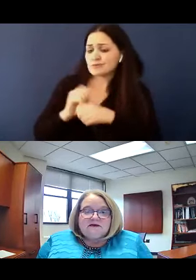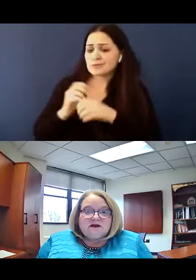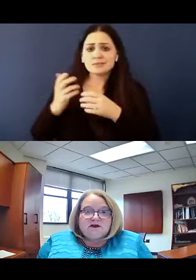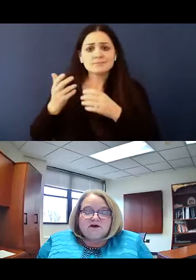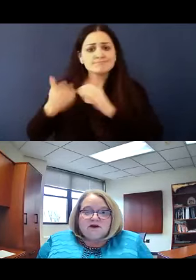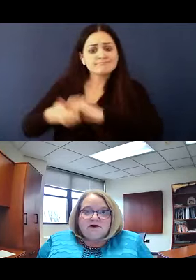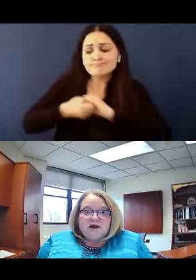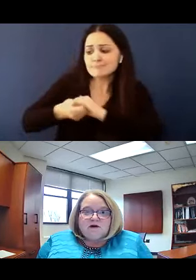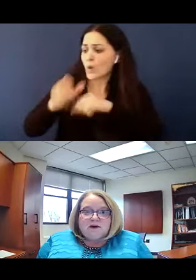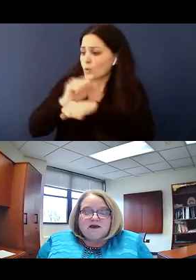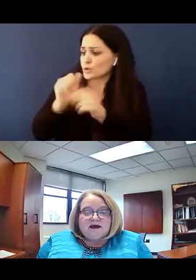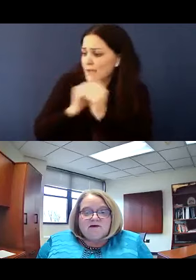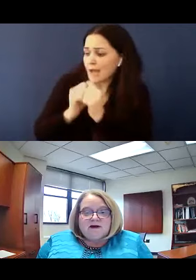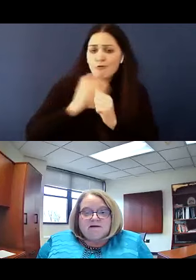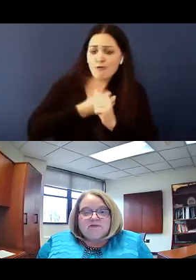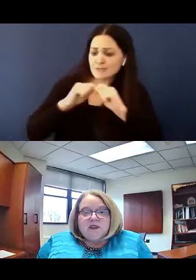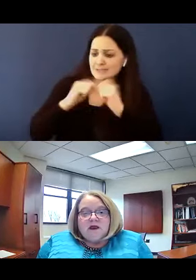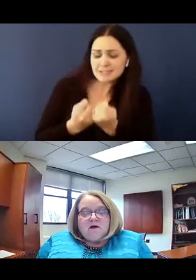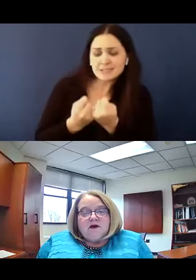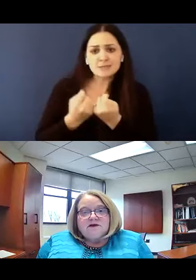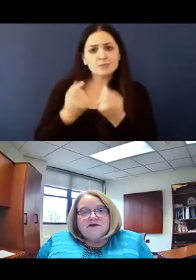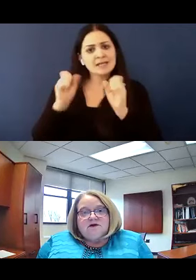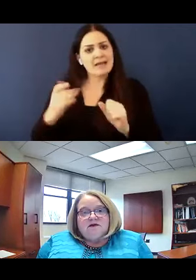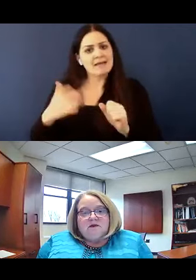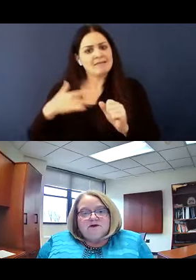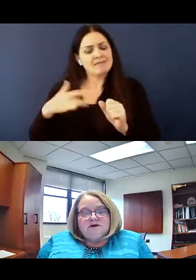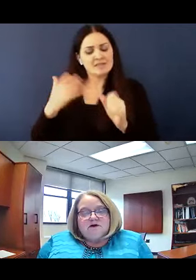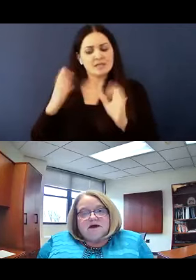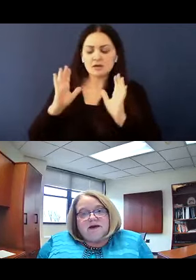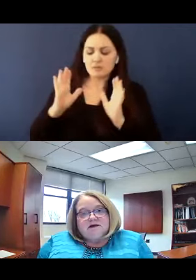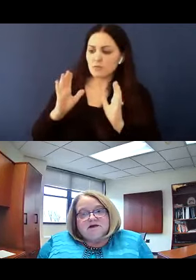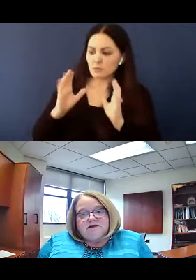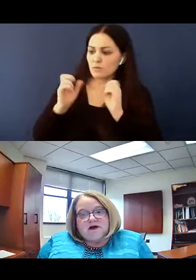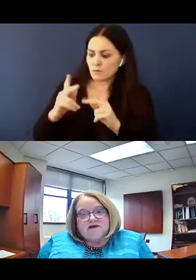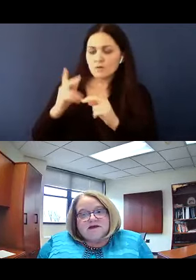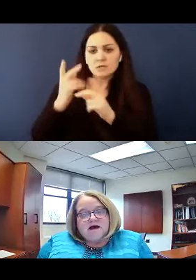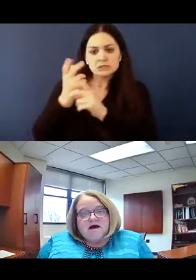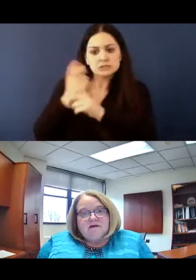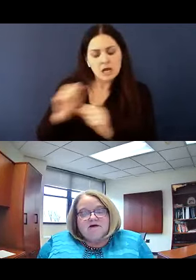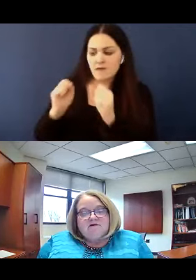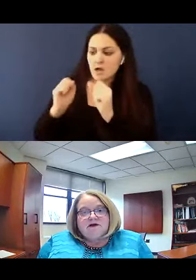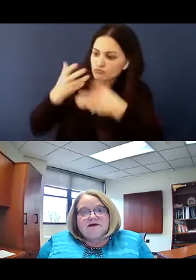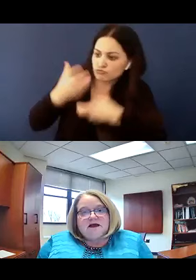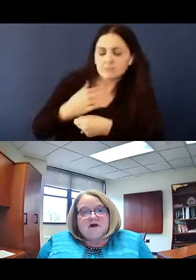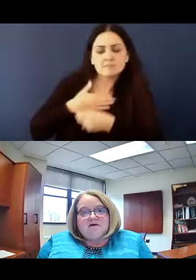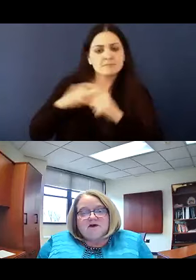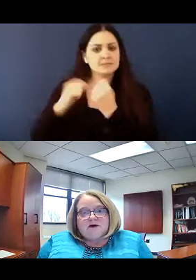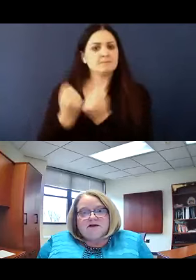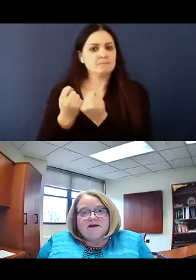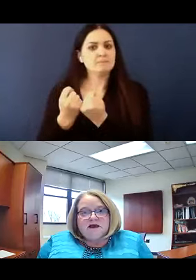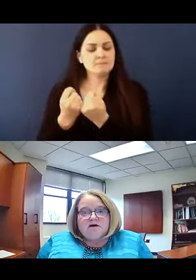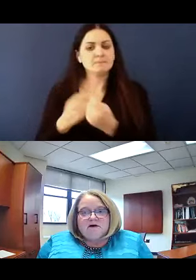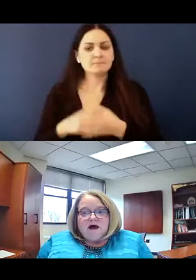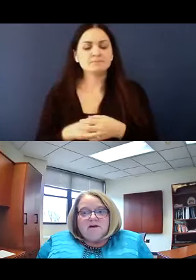gives us a sense of security knowing who we can count on. We also know that the emotional impact and stress of floating staff